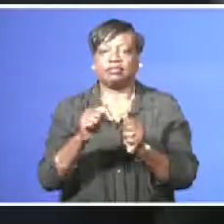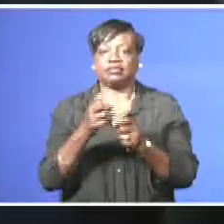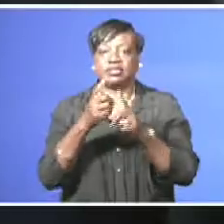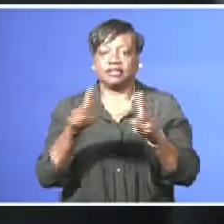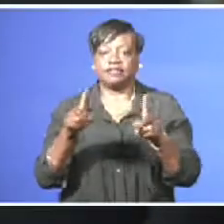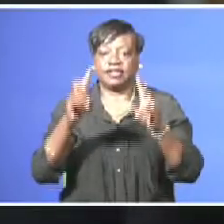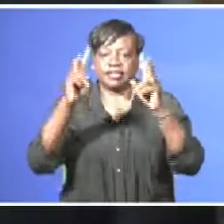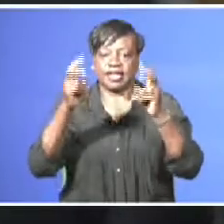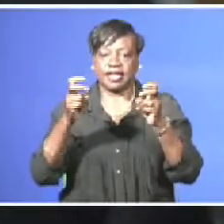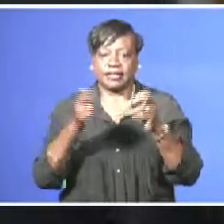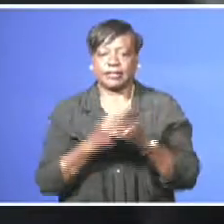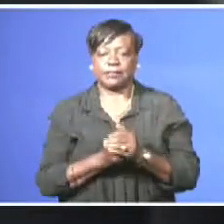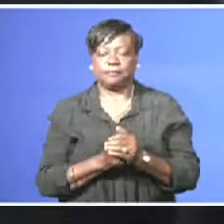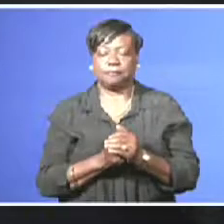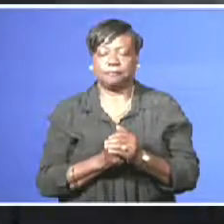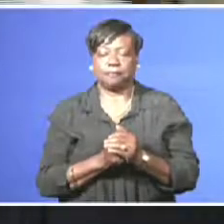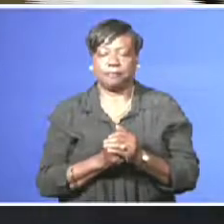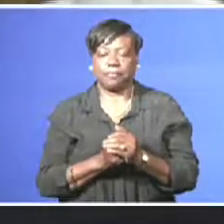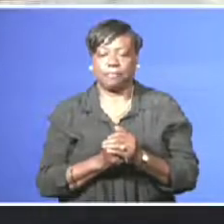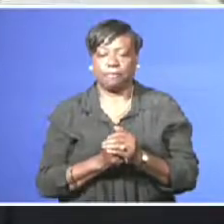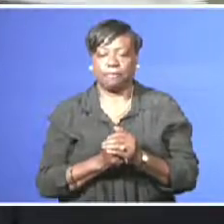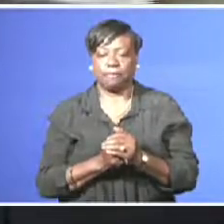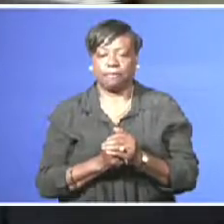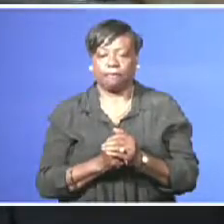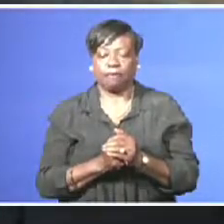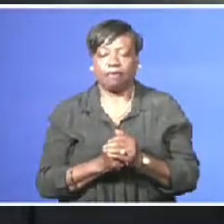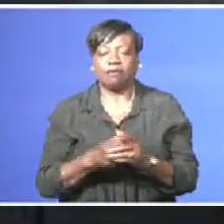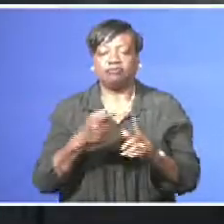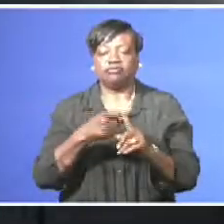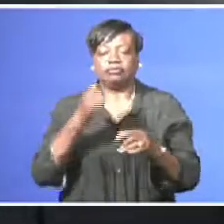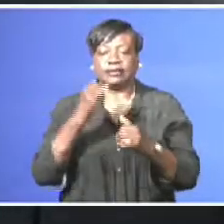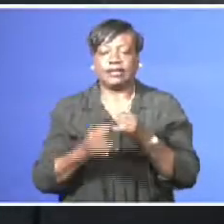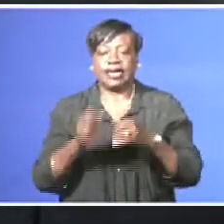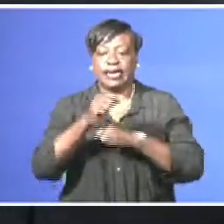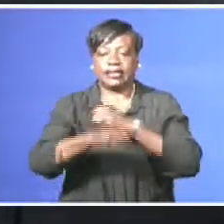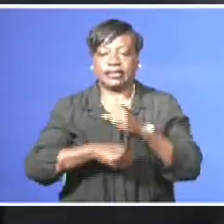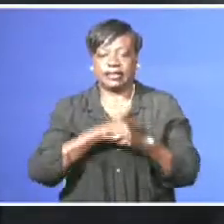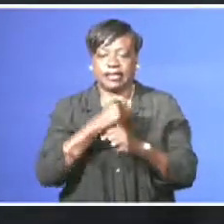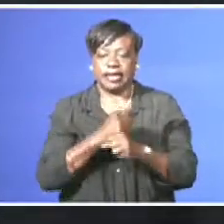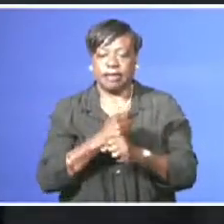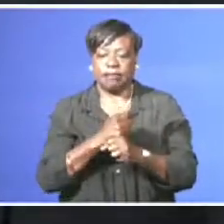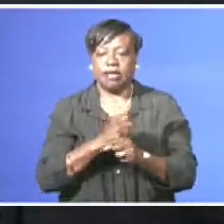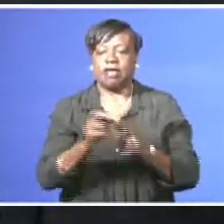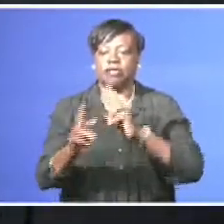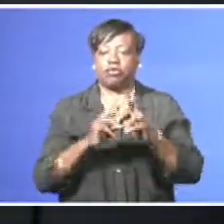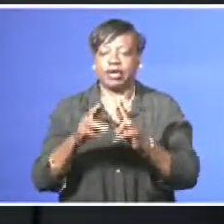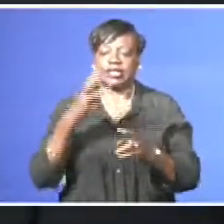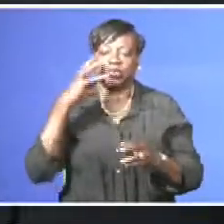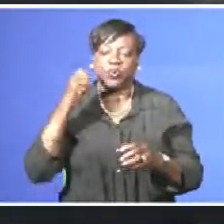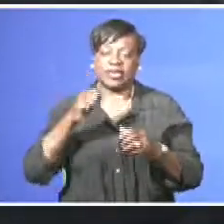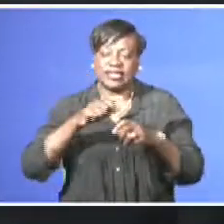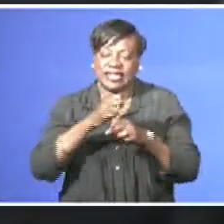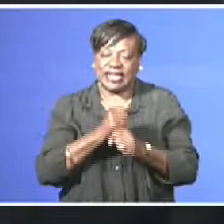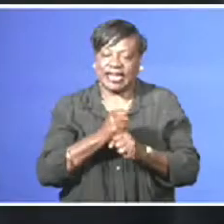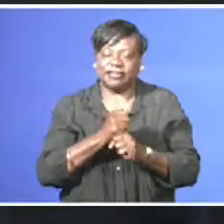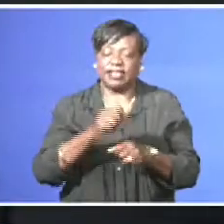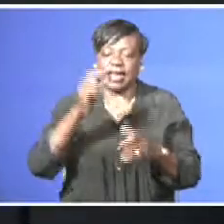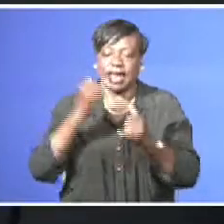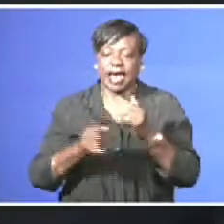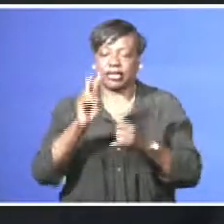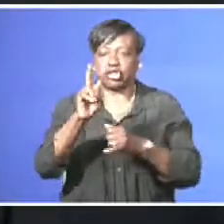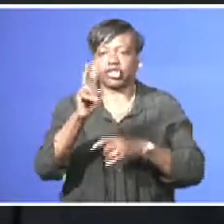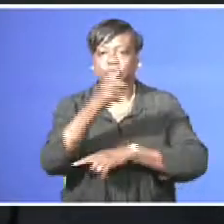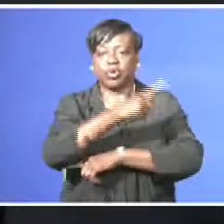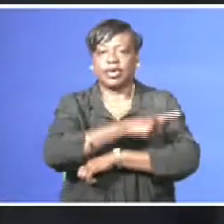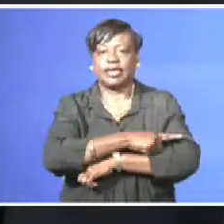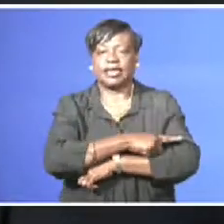water. Oh, fantastic to repeat again from last year. And the racing was really tight, especially the last 2 days. We had a